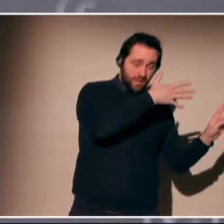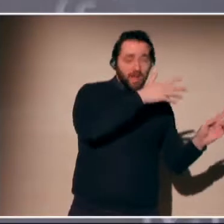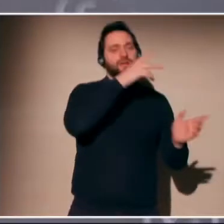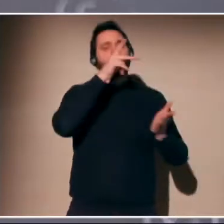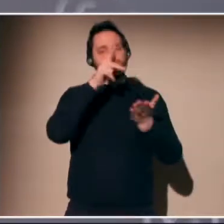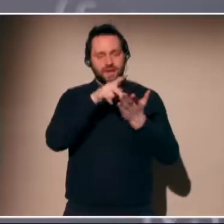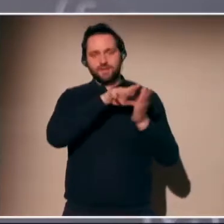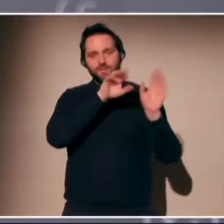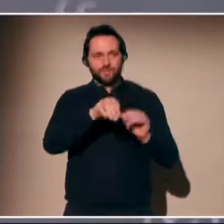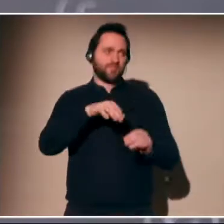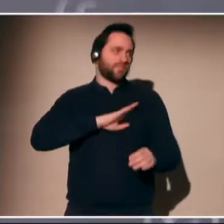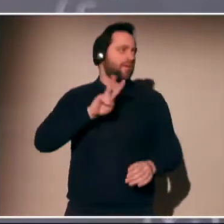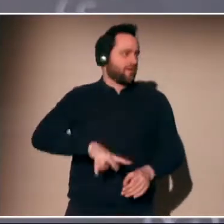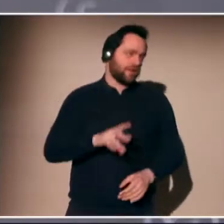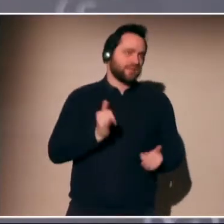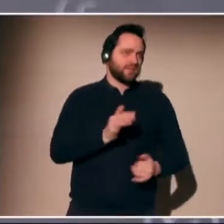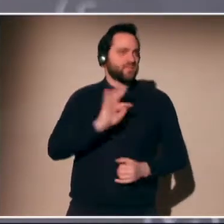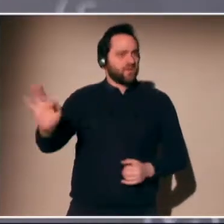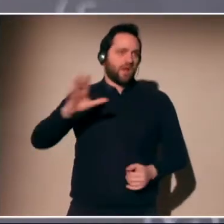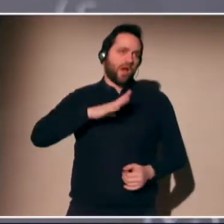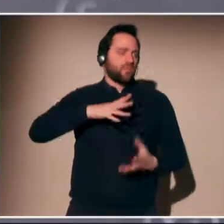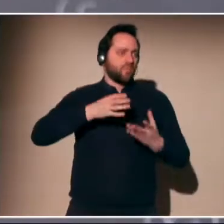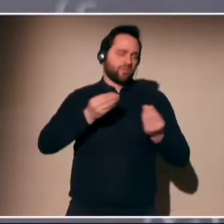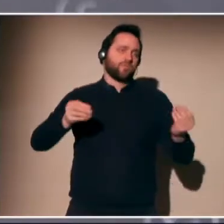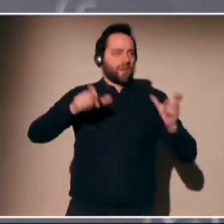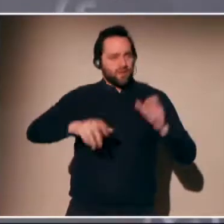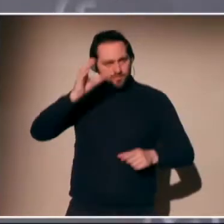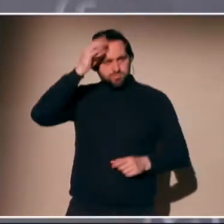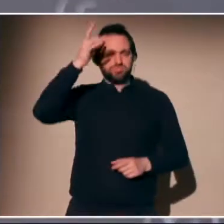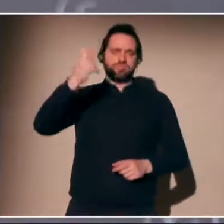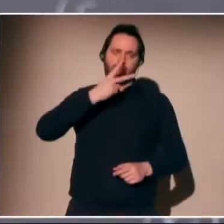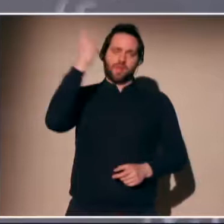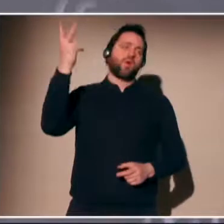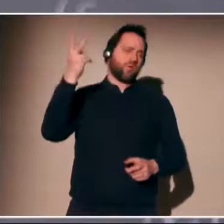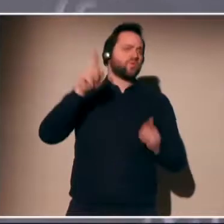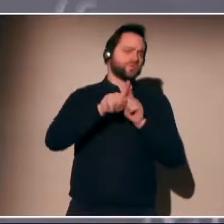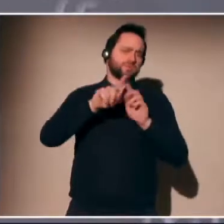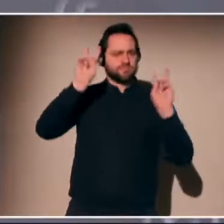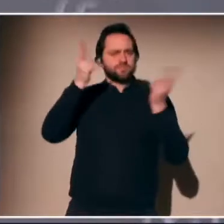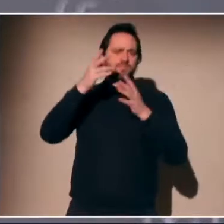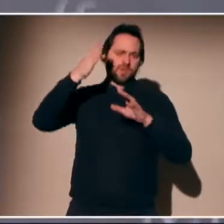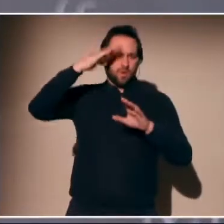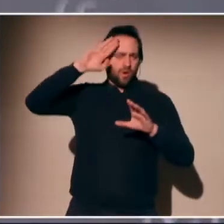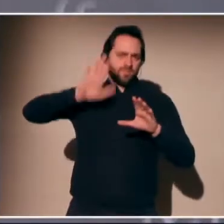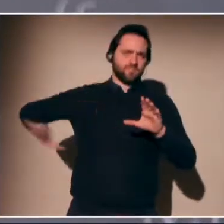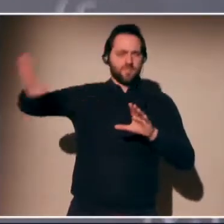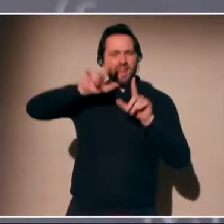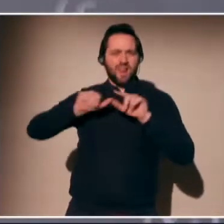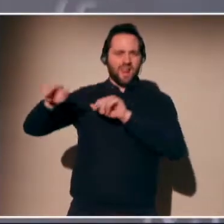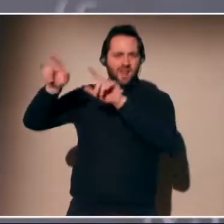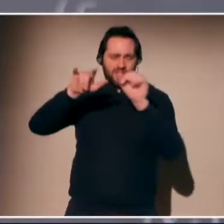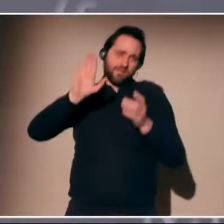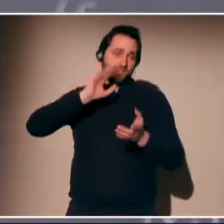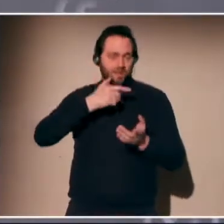of the high level and concentration of talents and brains here in Europe, in France, and here in Paris